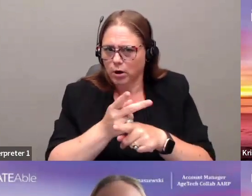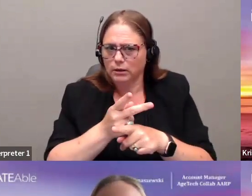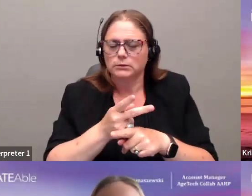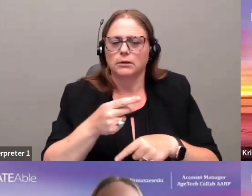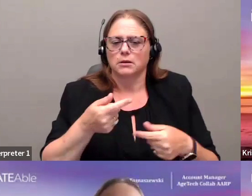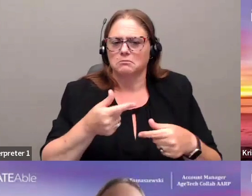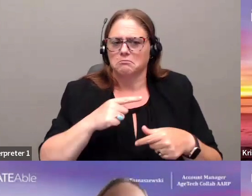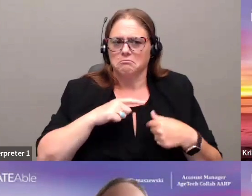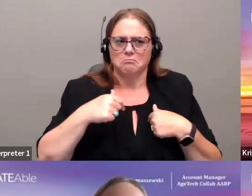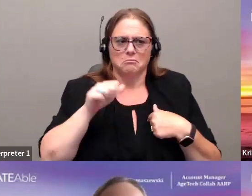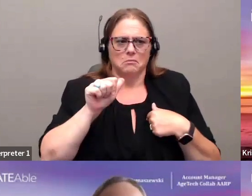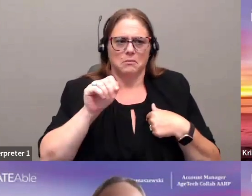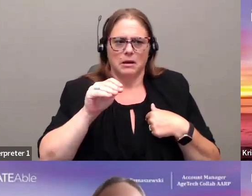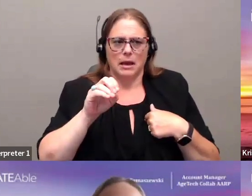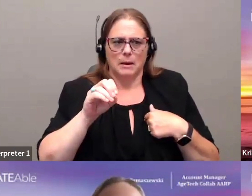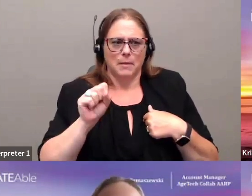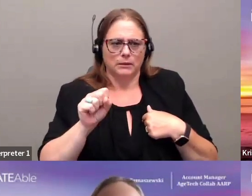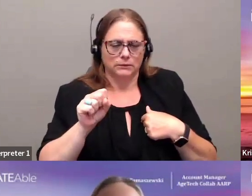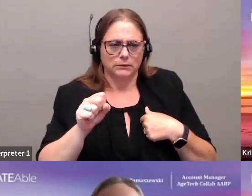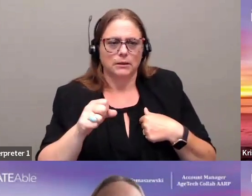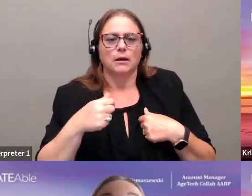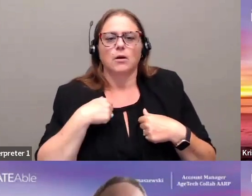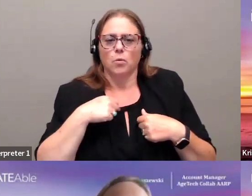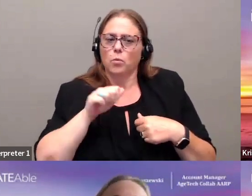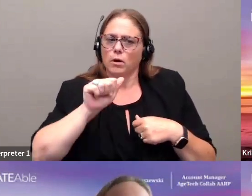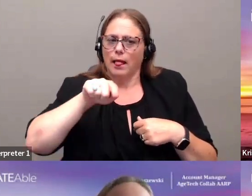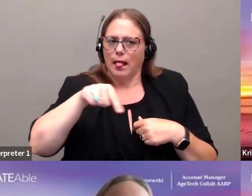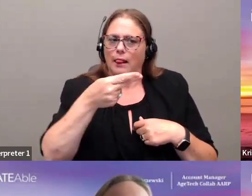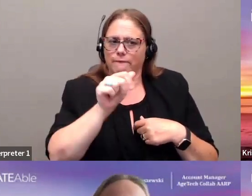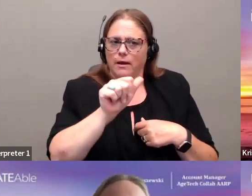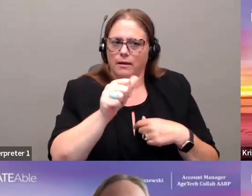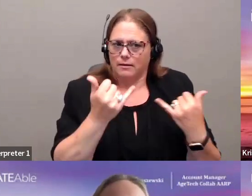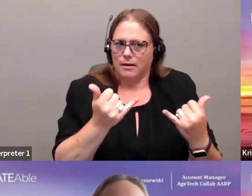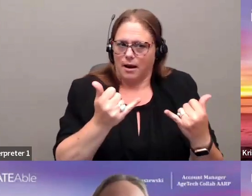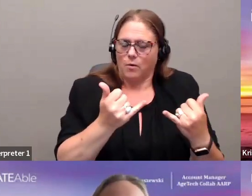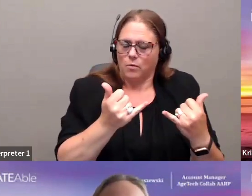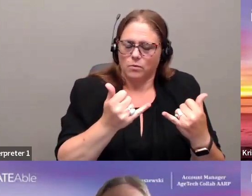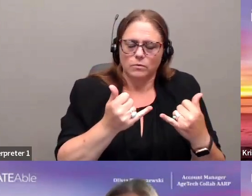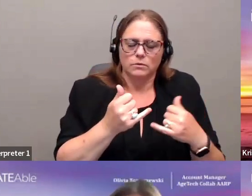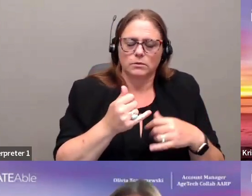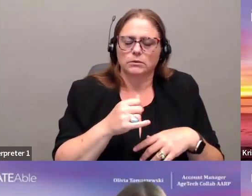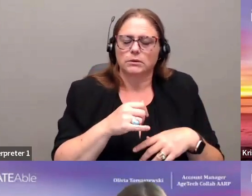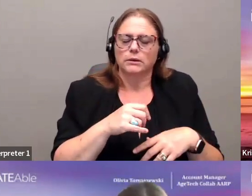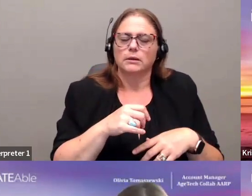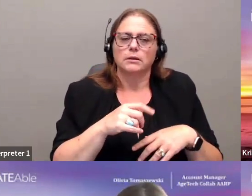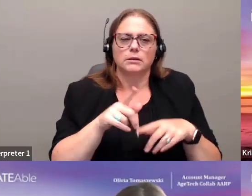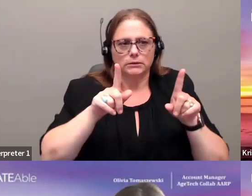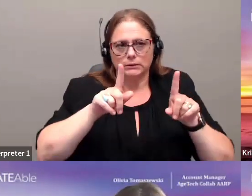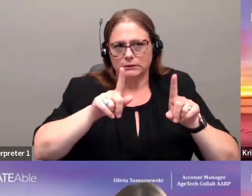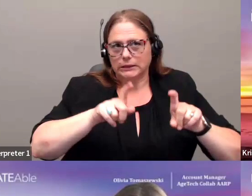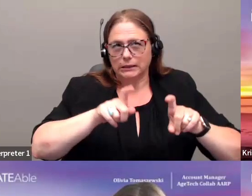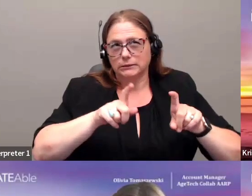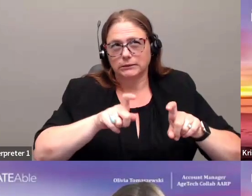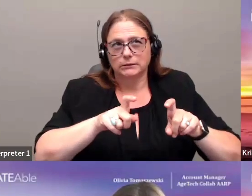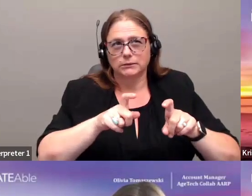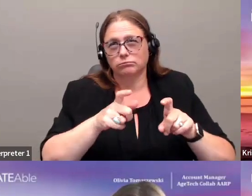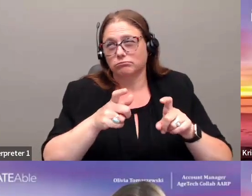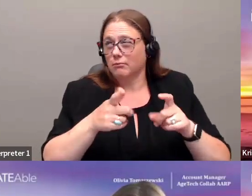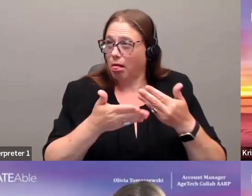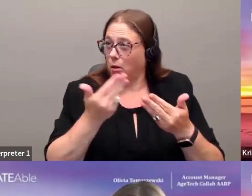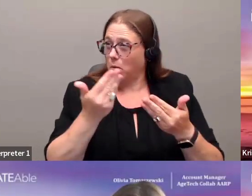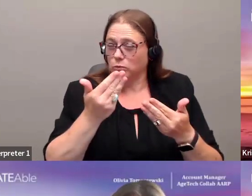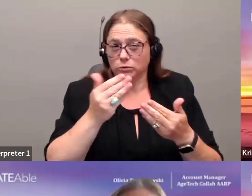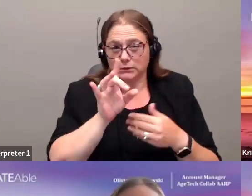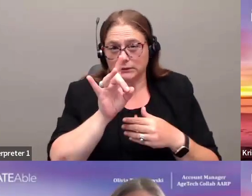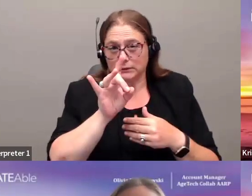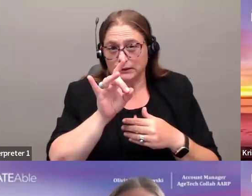that. We are actually in alpha. We have tested the device with coming up to 800